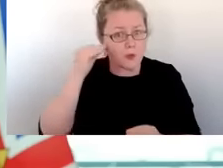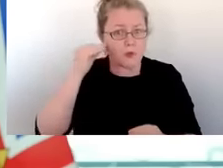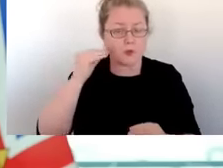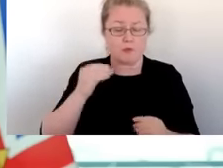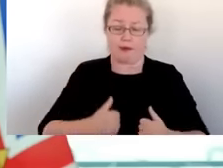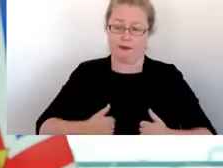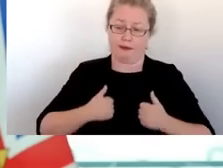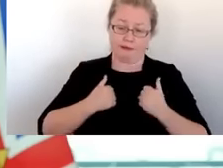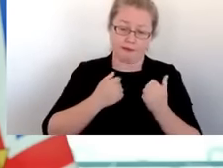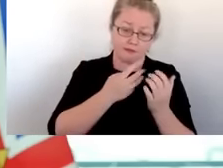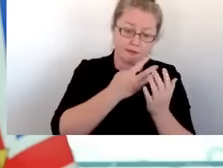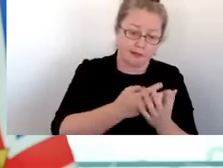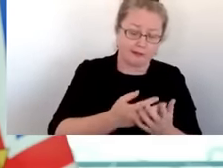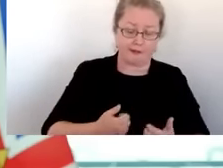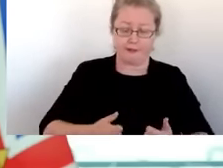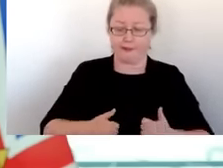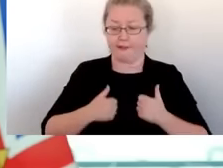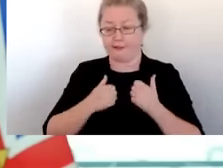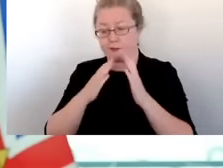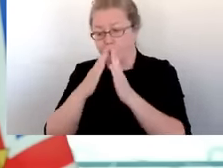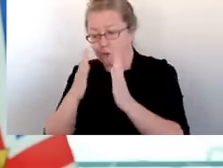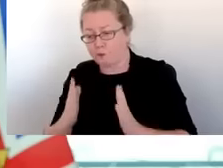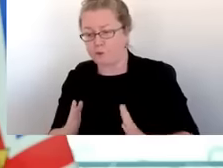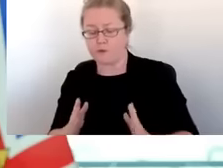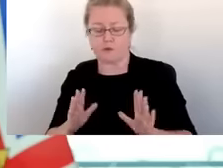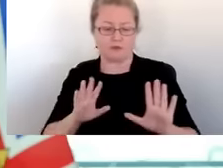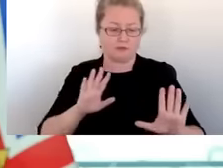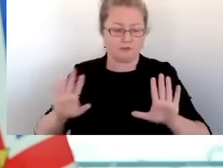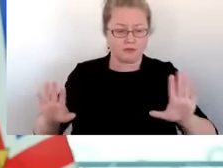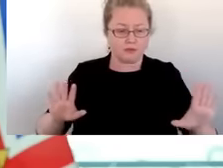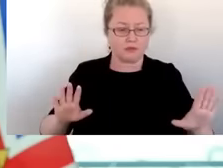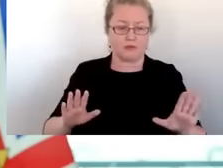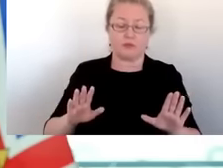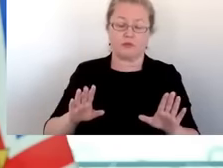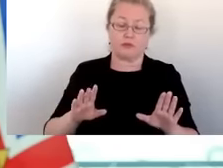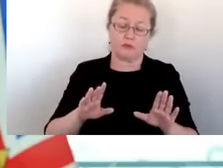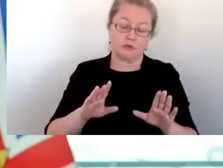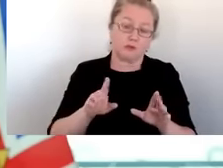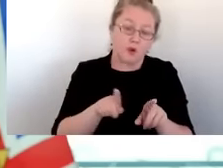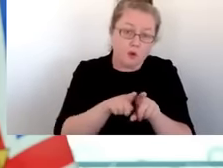sheltered, corrections, and as well they do the facility programs. So they will be